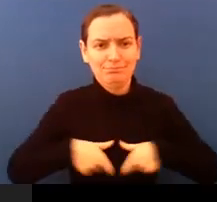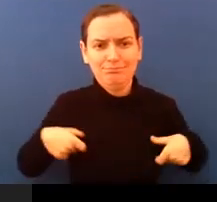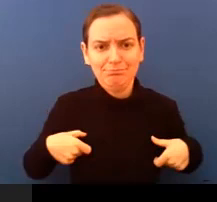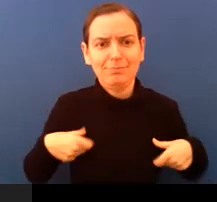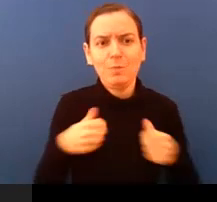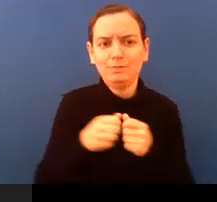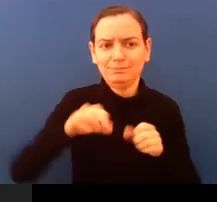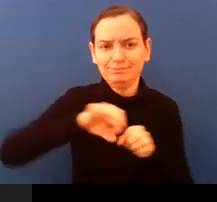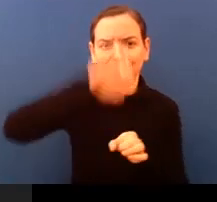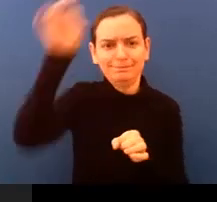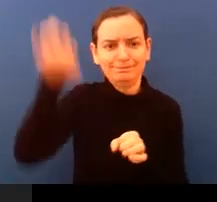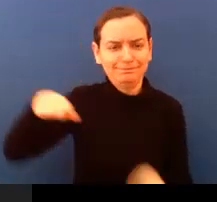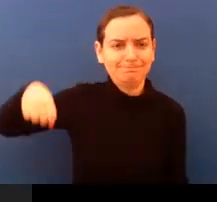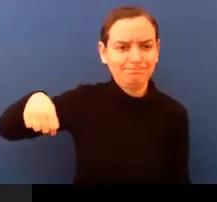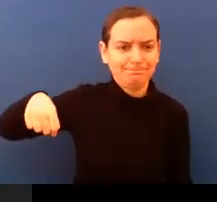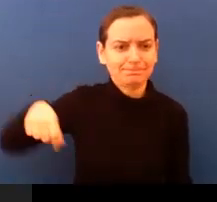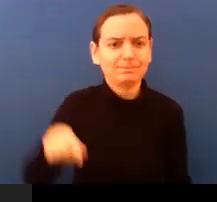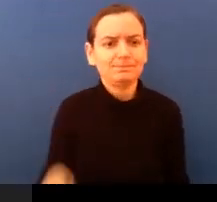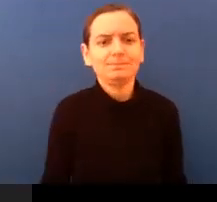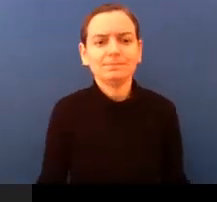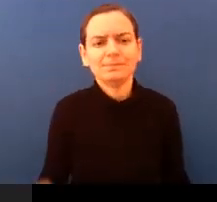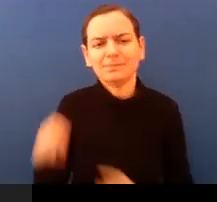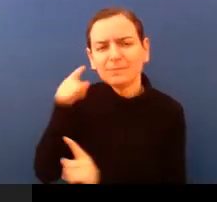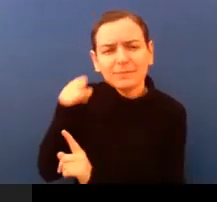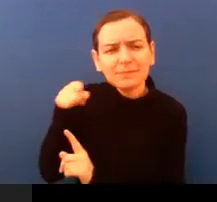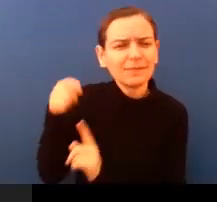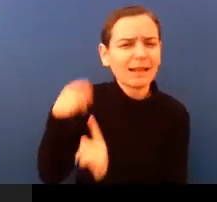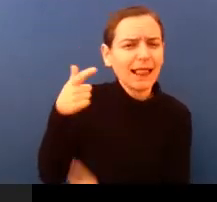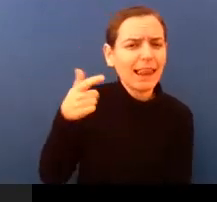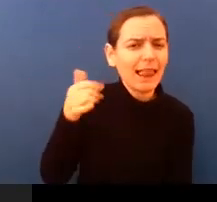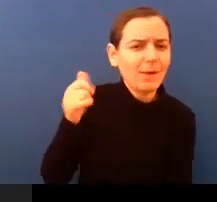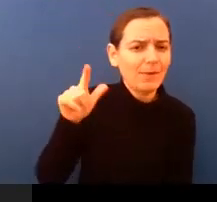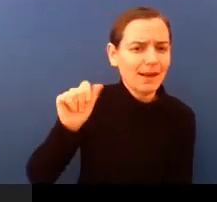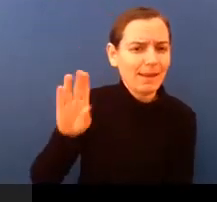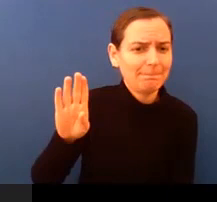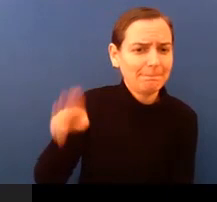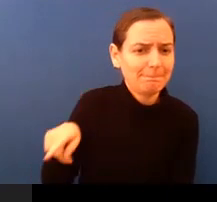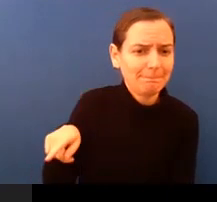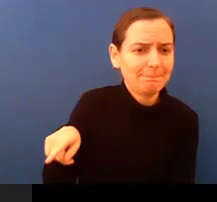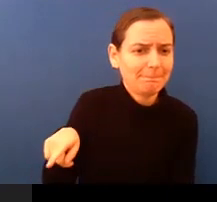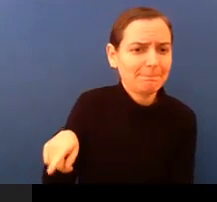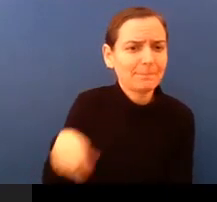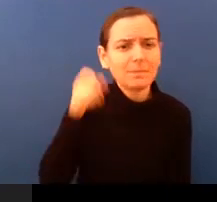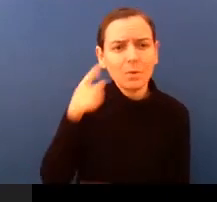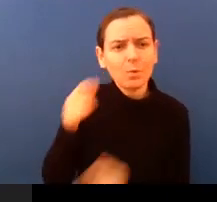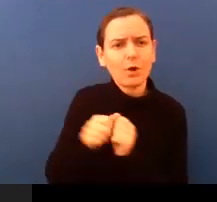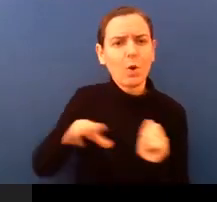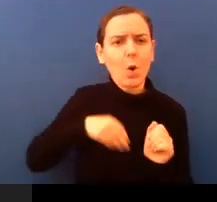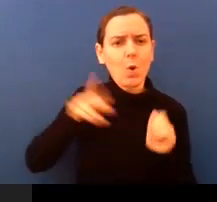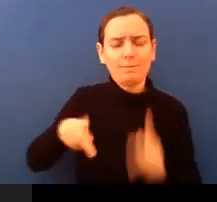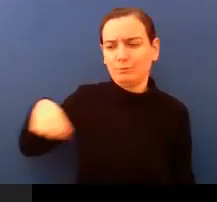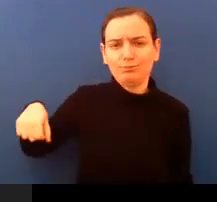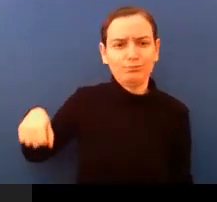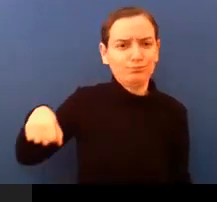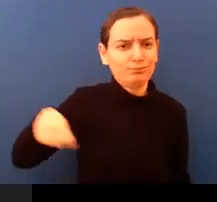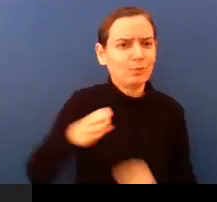Now, these are both good mobility devices. One isn't better than the other, though I